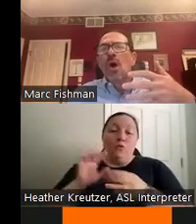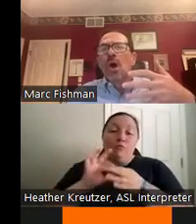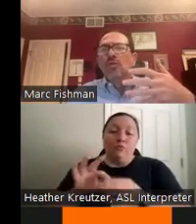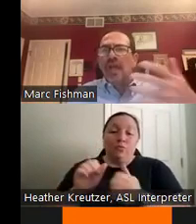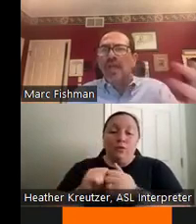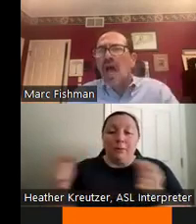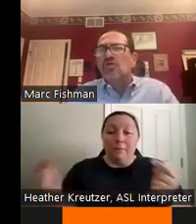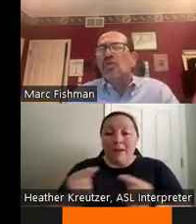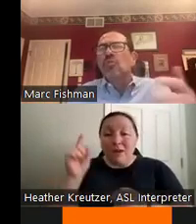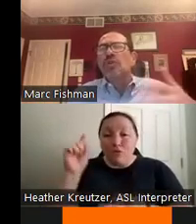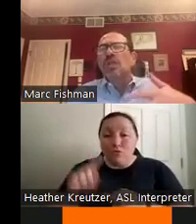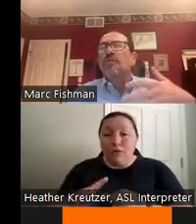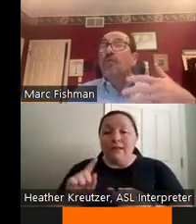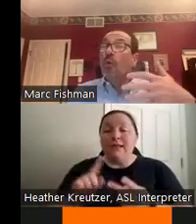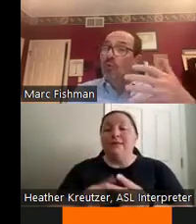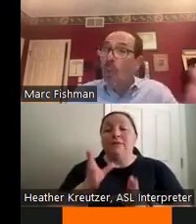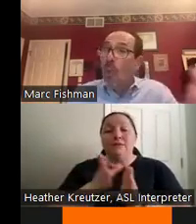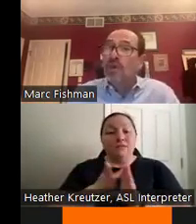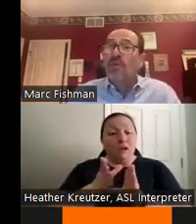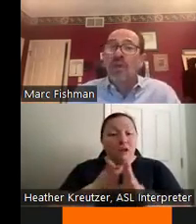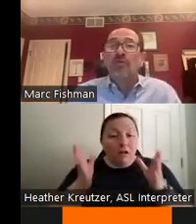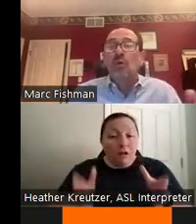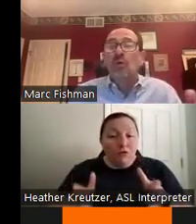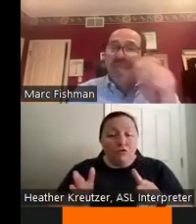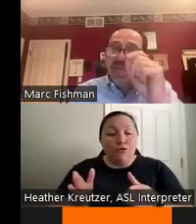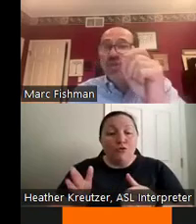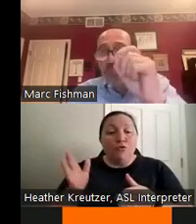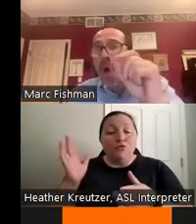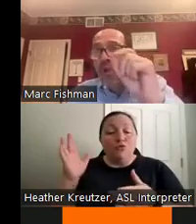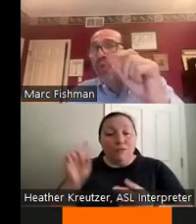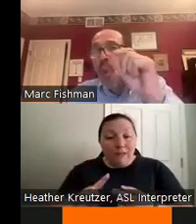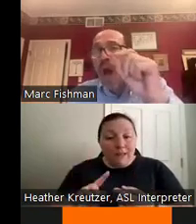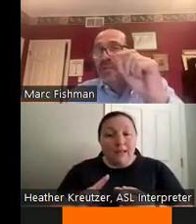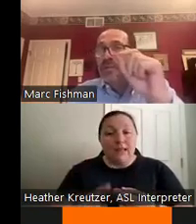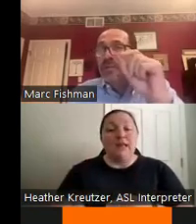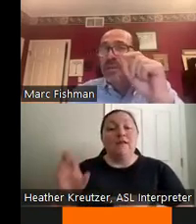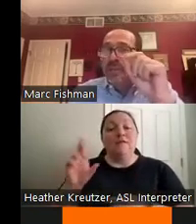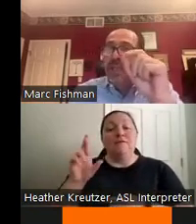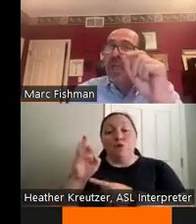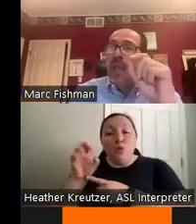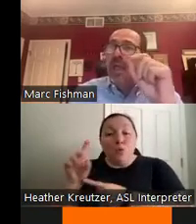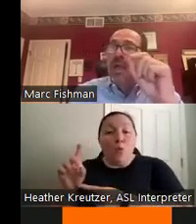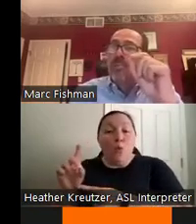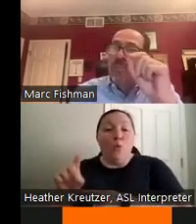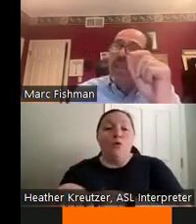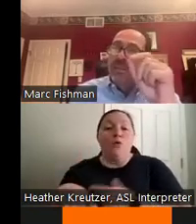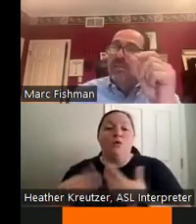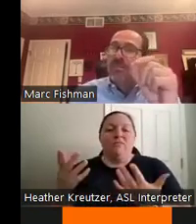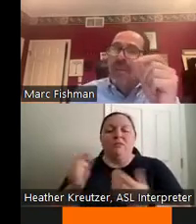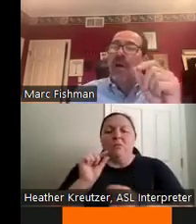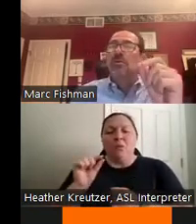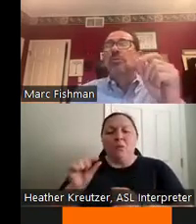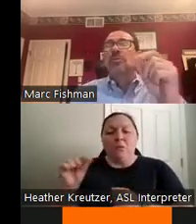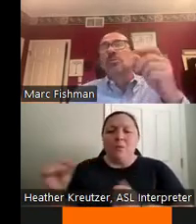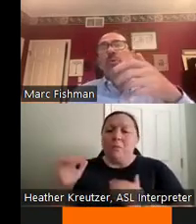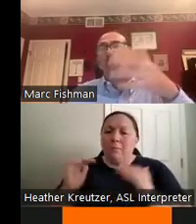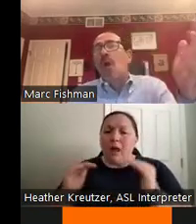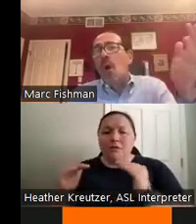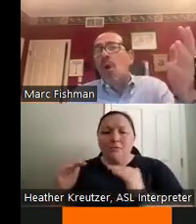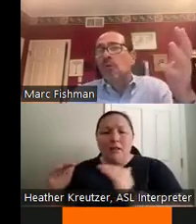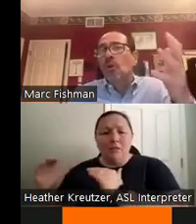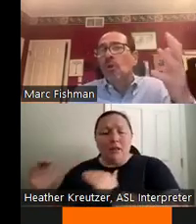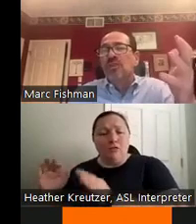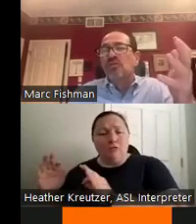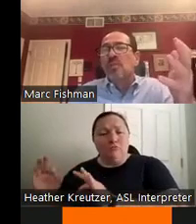for psychological relief, for reward and reinforcement in small, nuanced, little balanced amounts, the